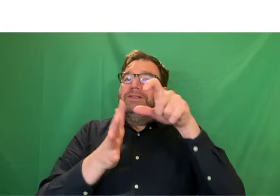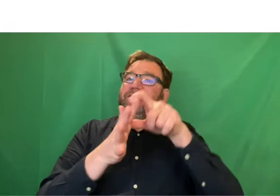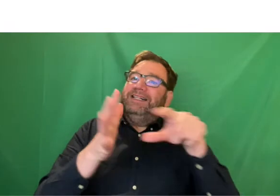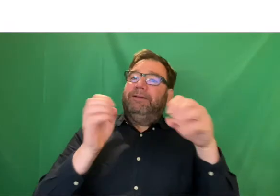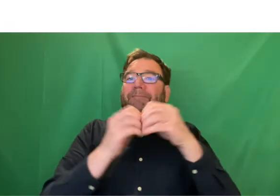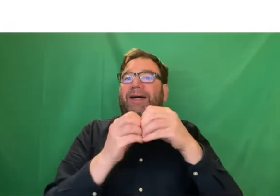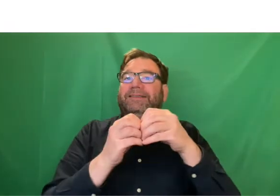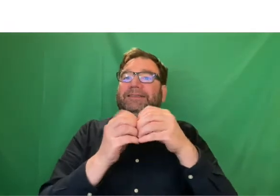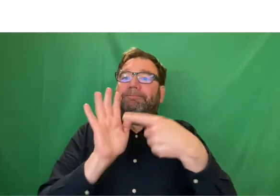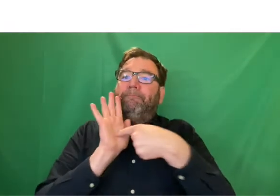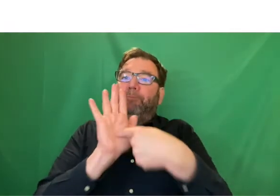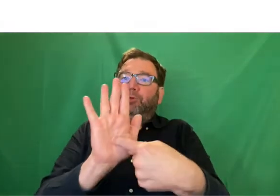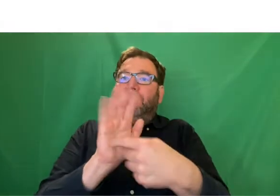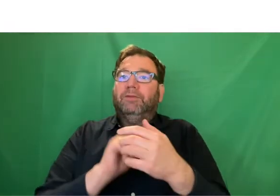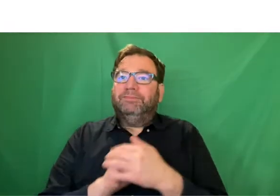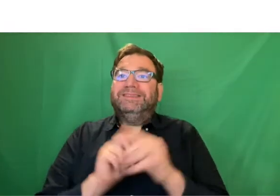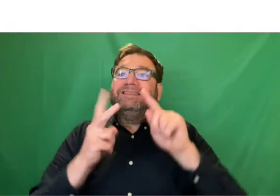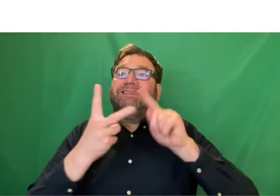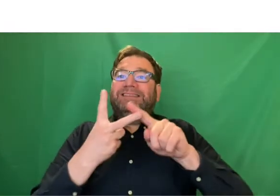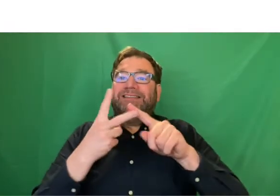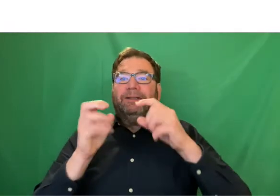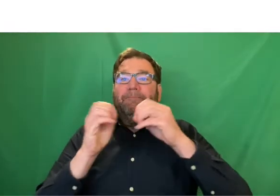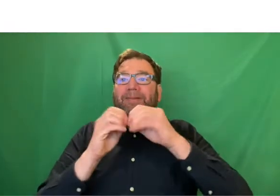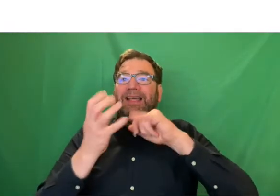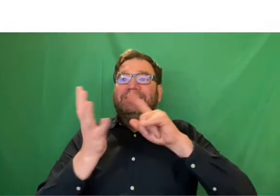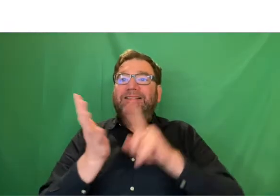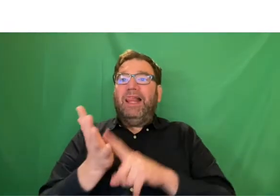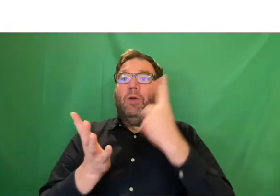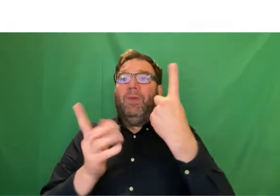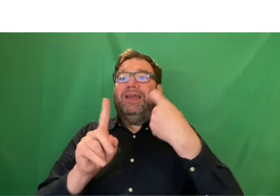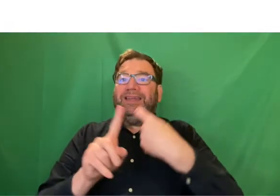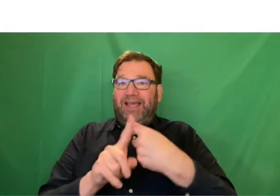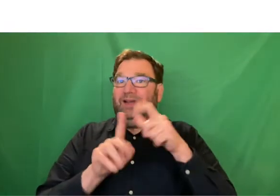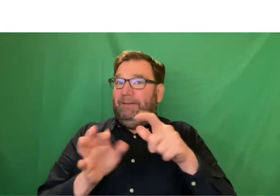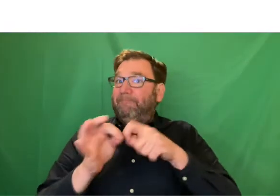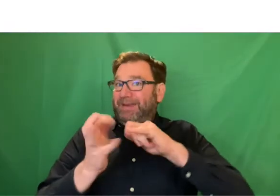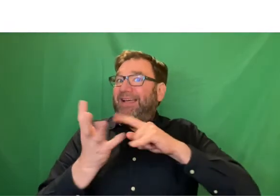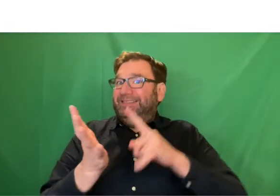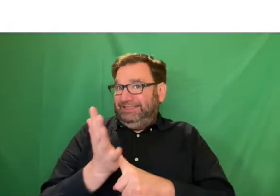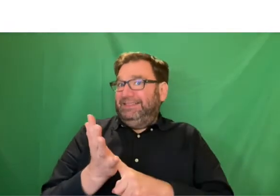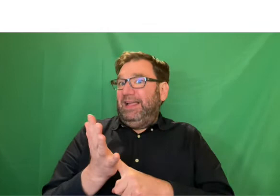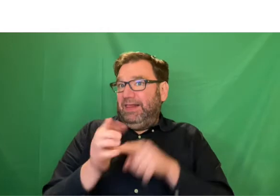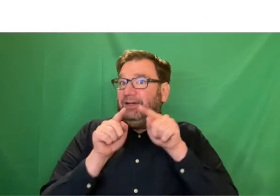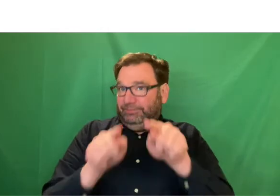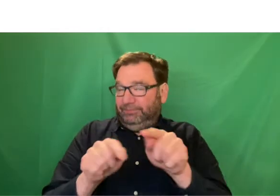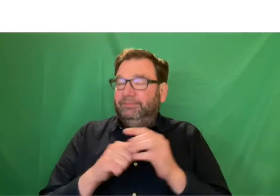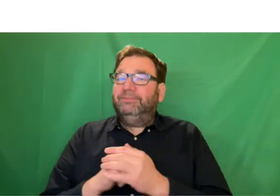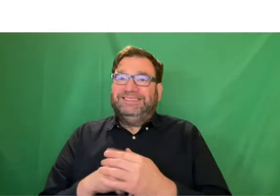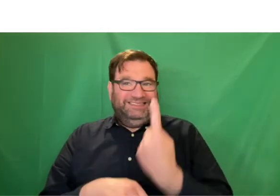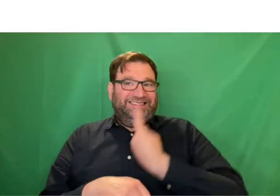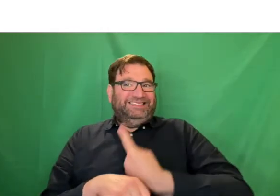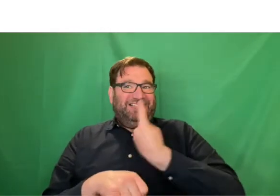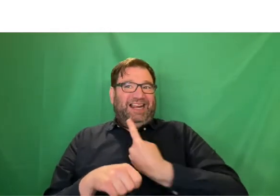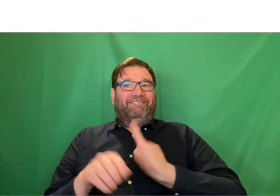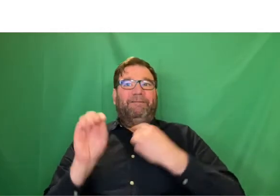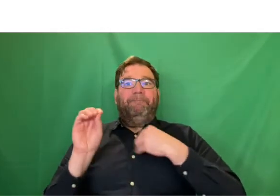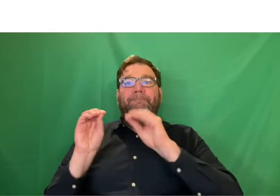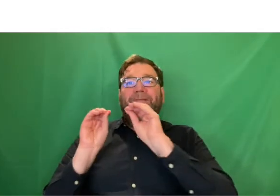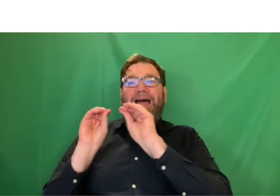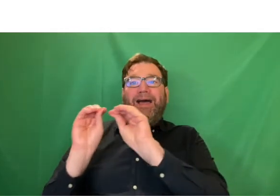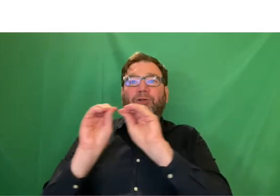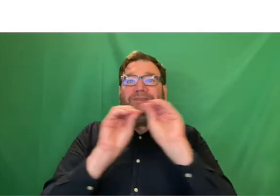models. The second dataset, BSL1K, is also a British Sign Language dataset. We